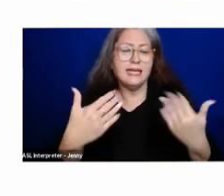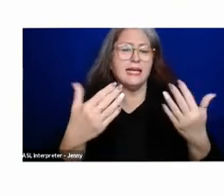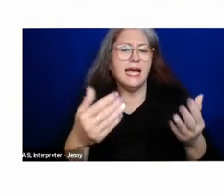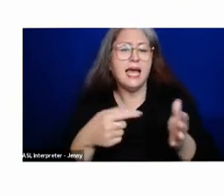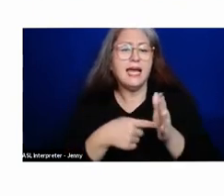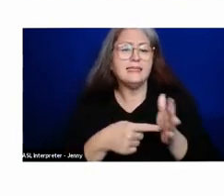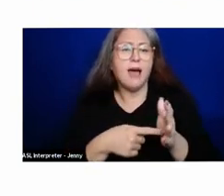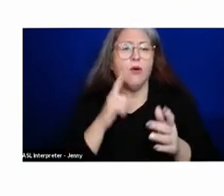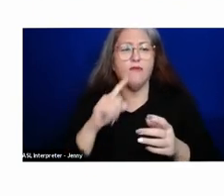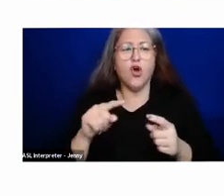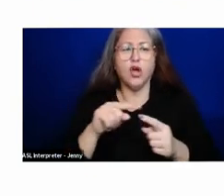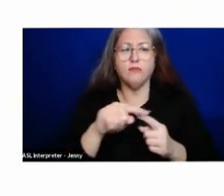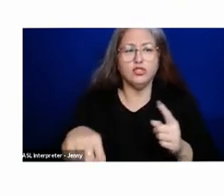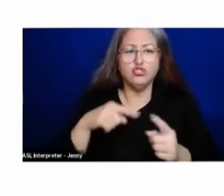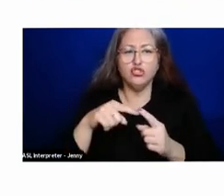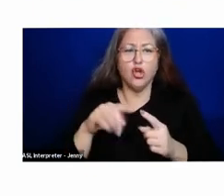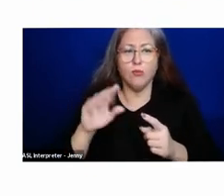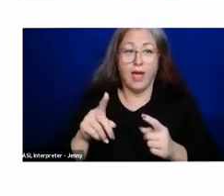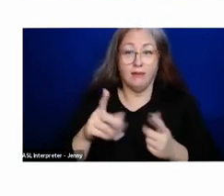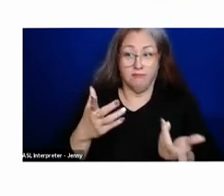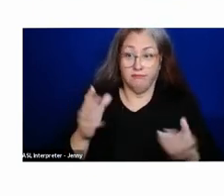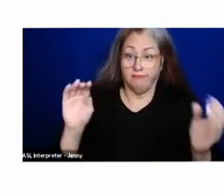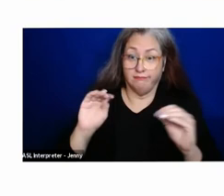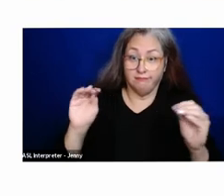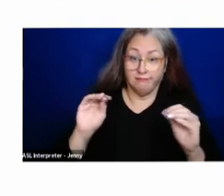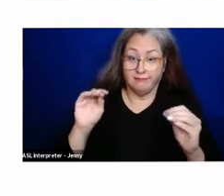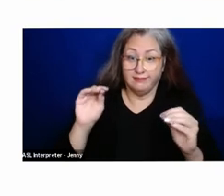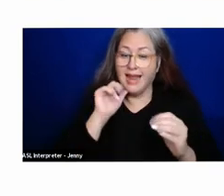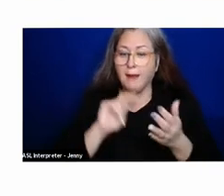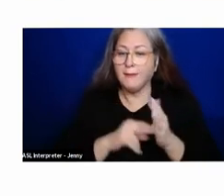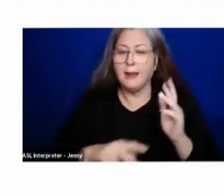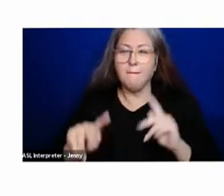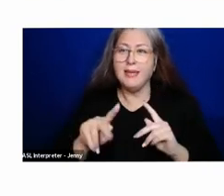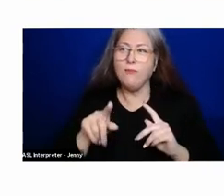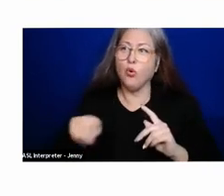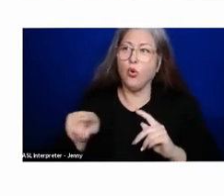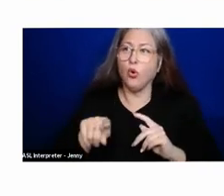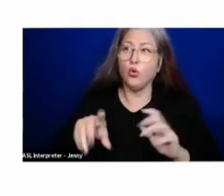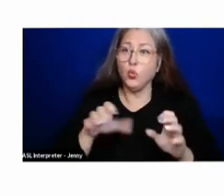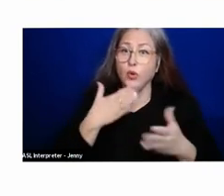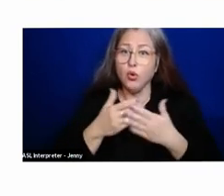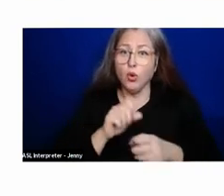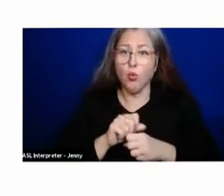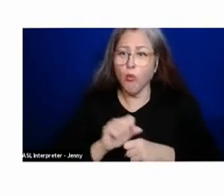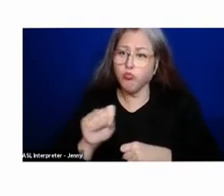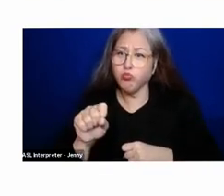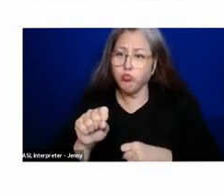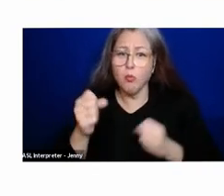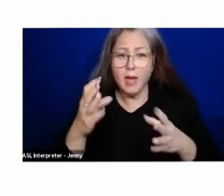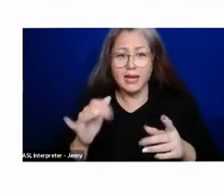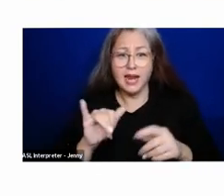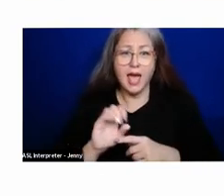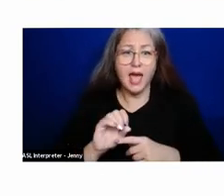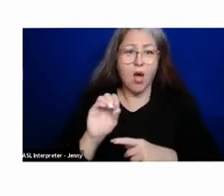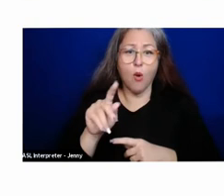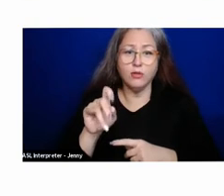circular brands. There aren't any, not because people aren't doing really good work. There are lots of people doing good work. Brands like Osai